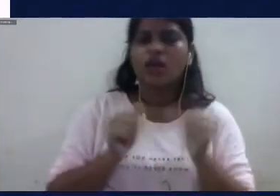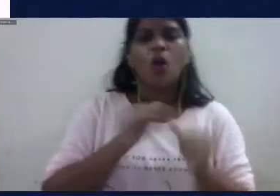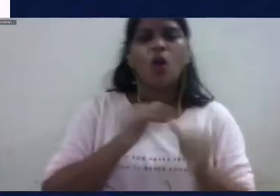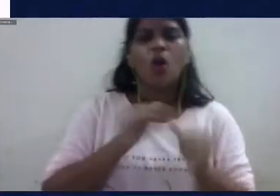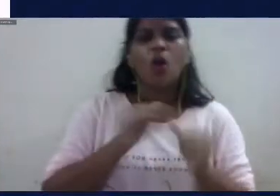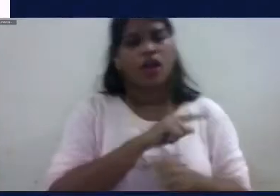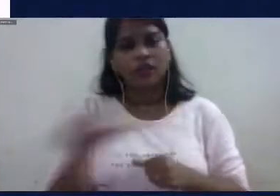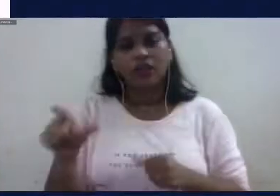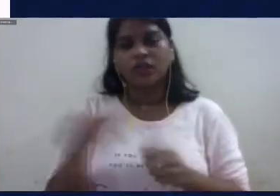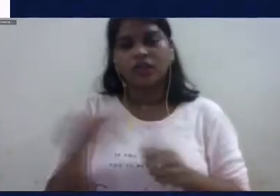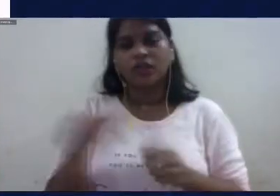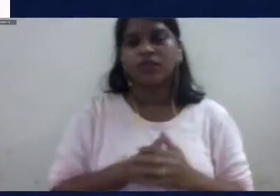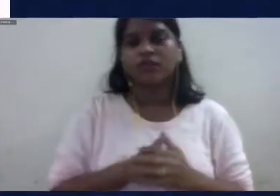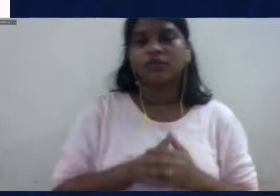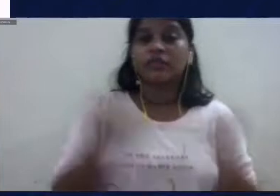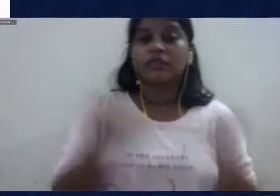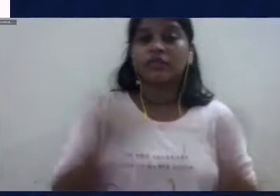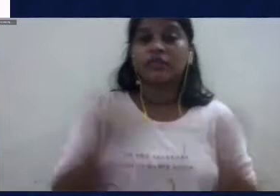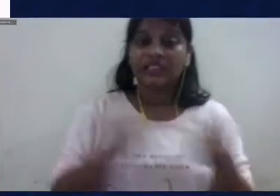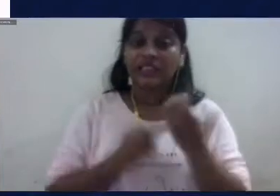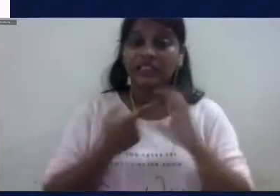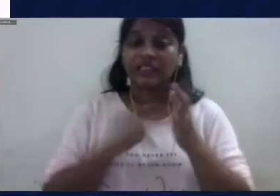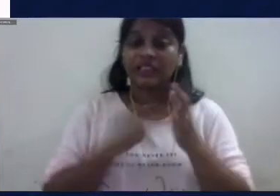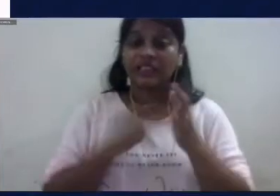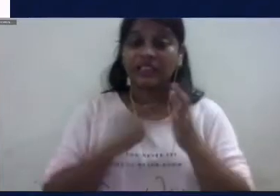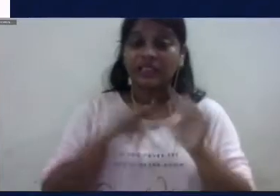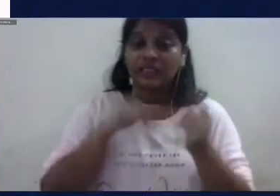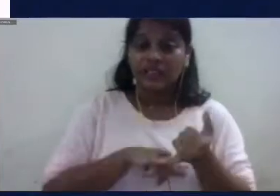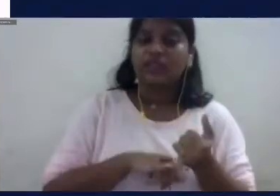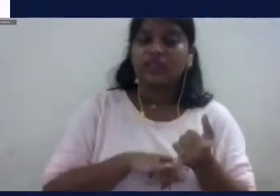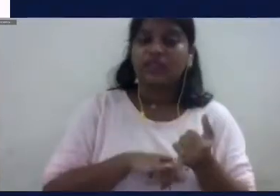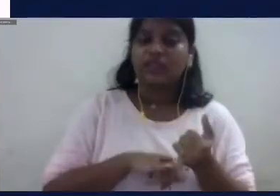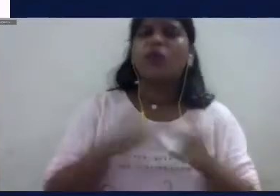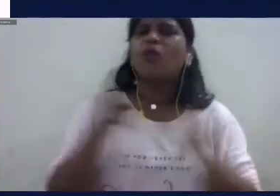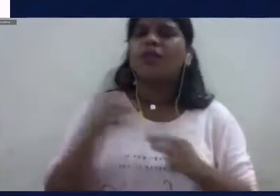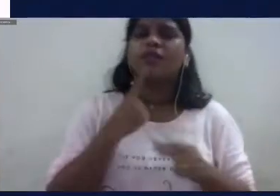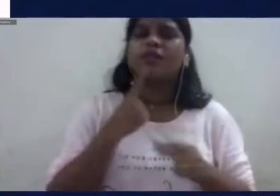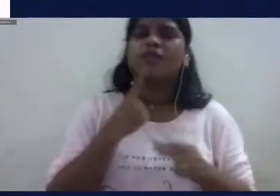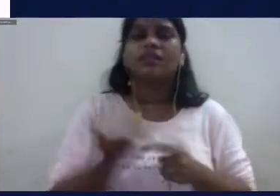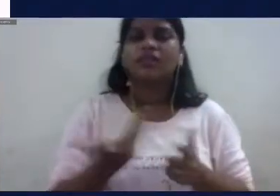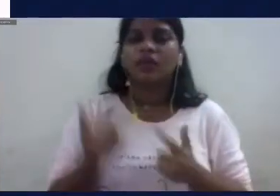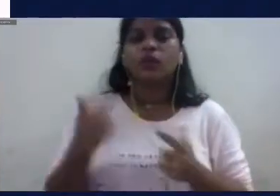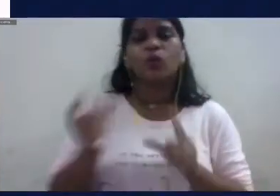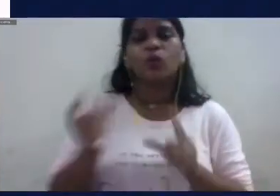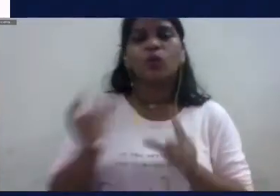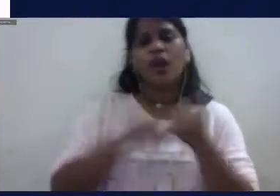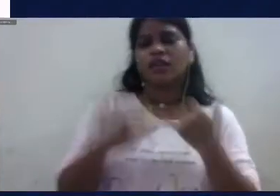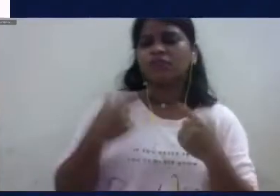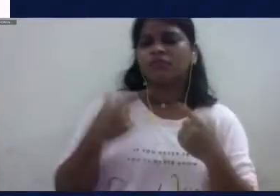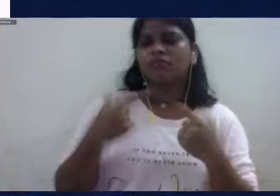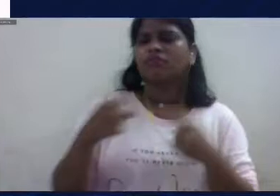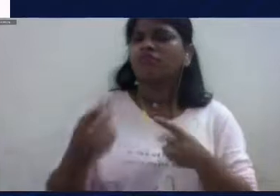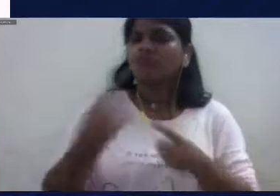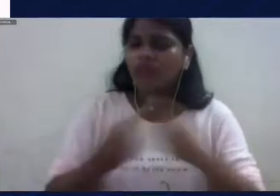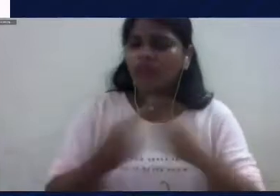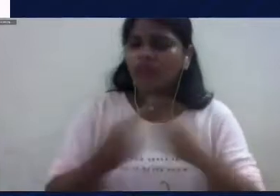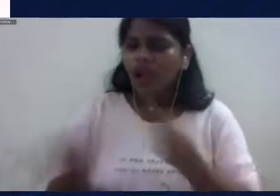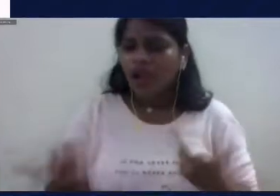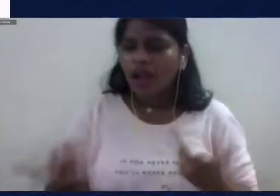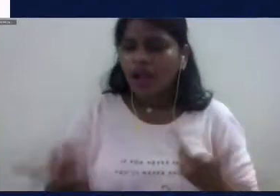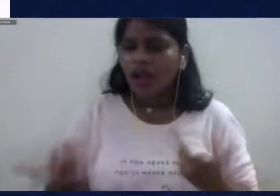these trends that are out there. What are they saying to us? What are the signals that they're giving?